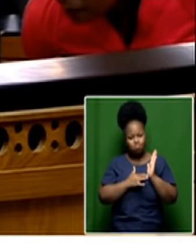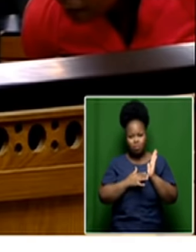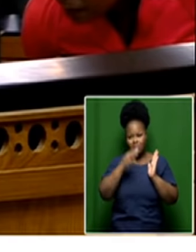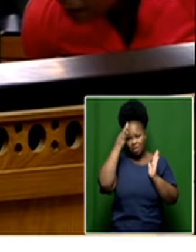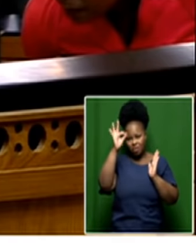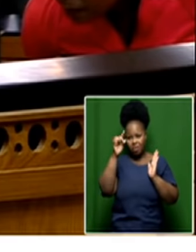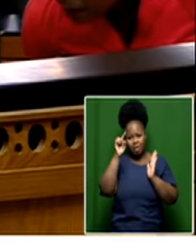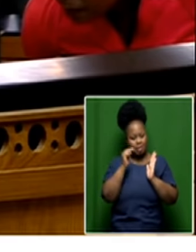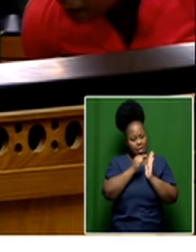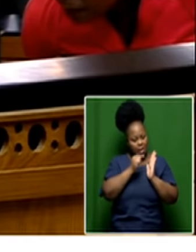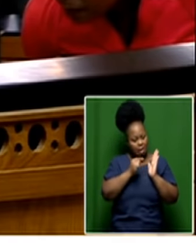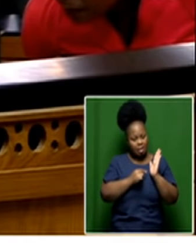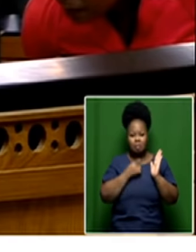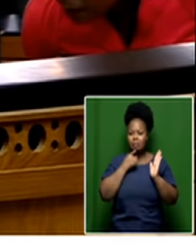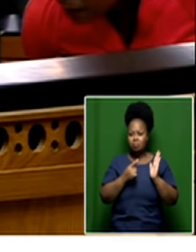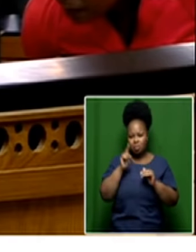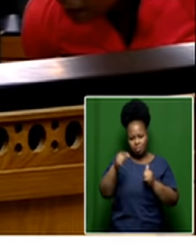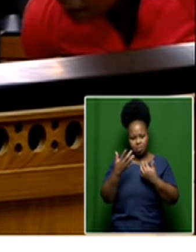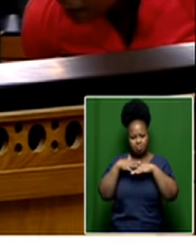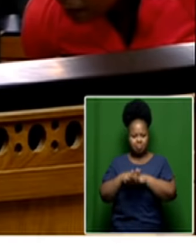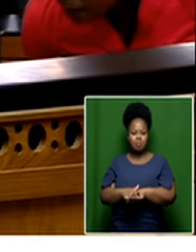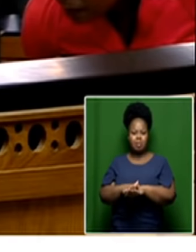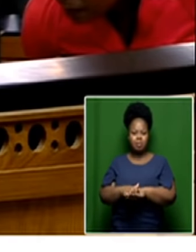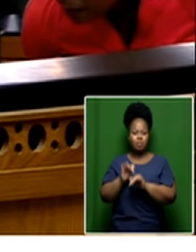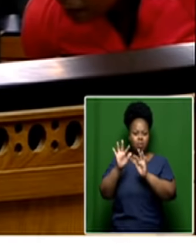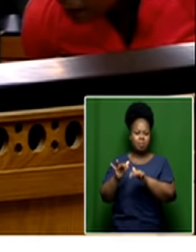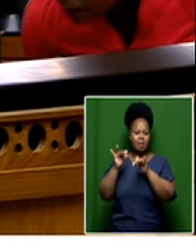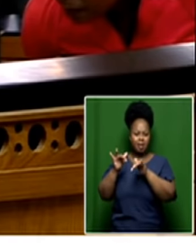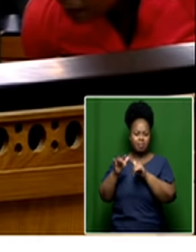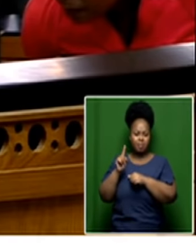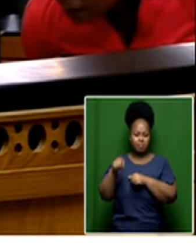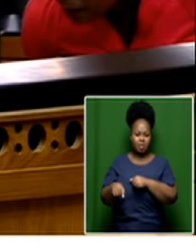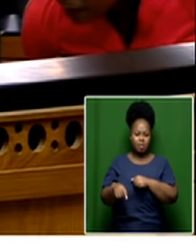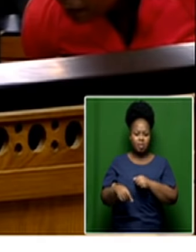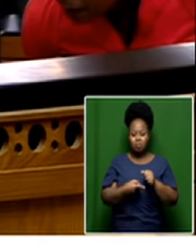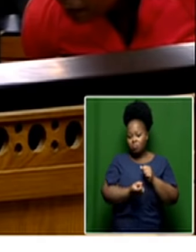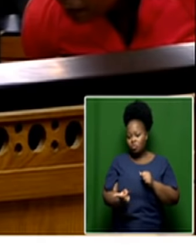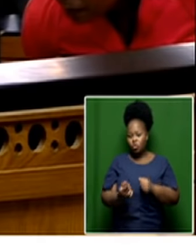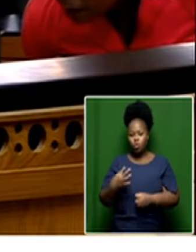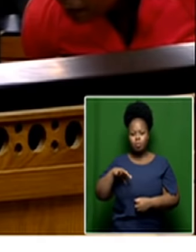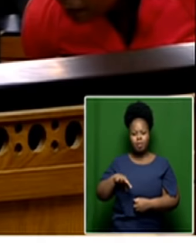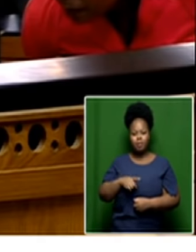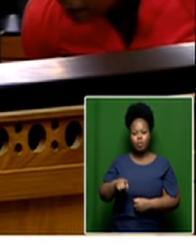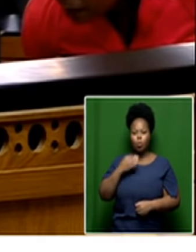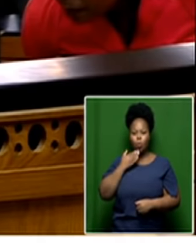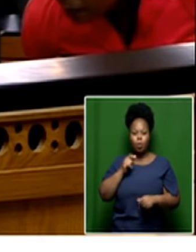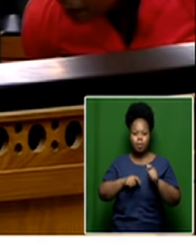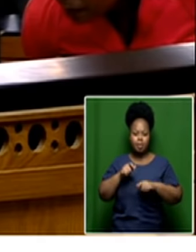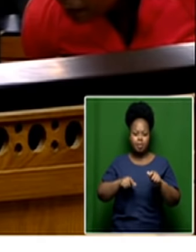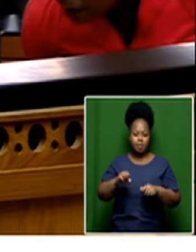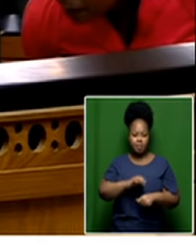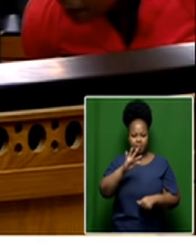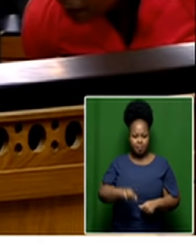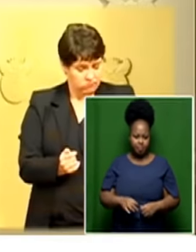by government, that they know they will be accountable to Parliament and that it will be in the best interest of the people